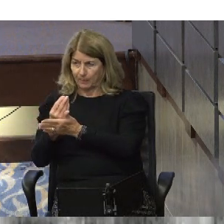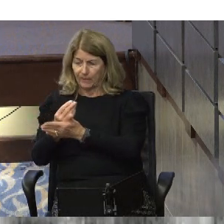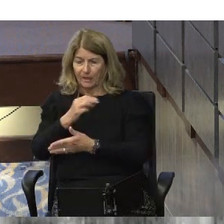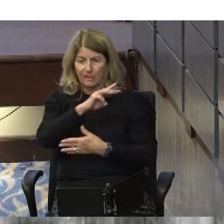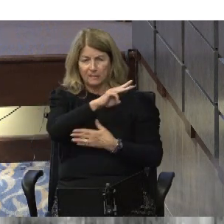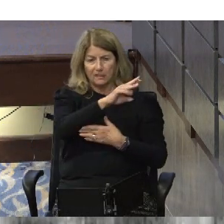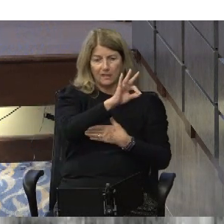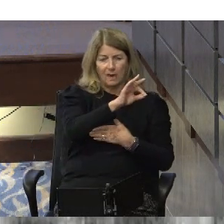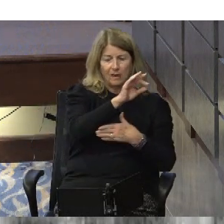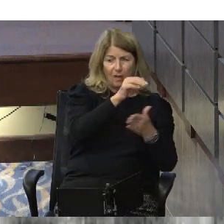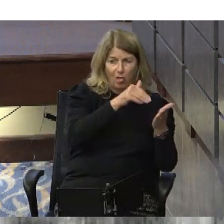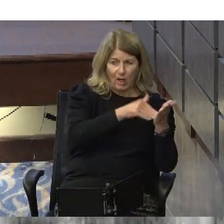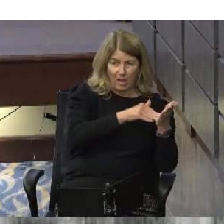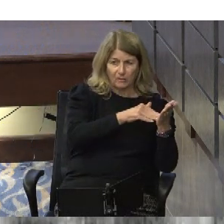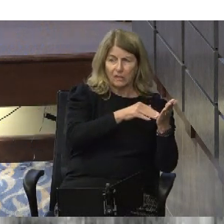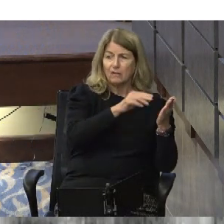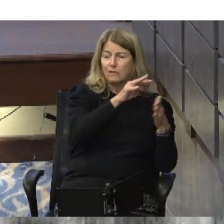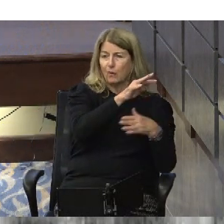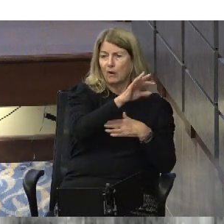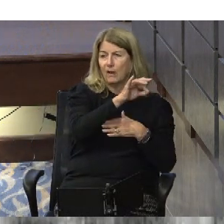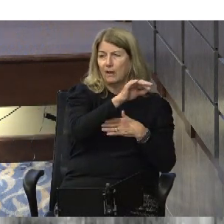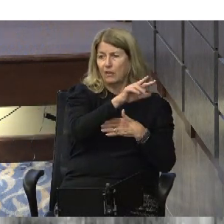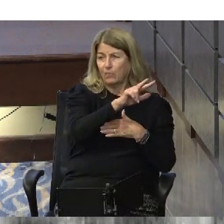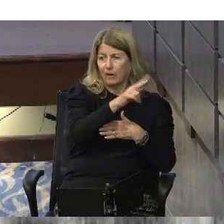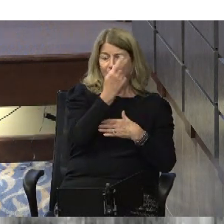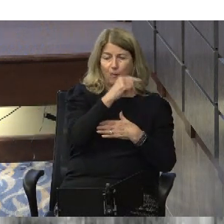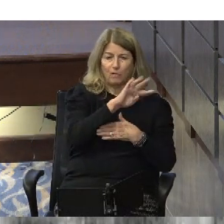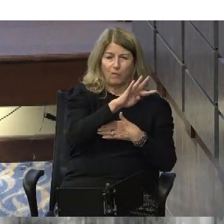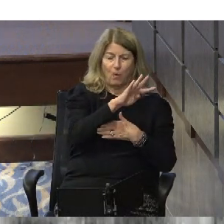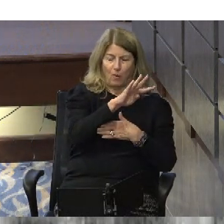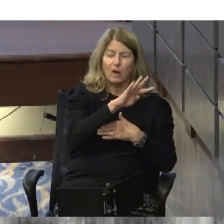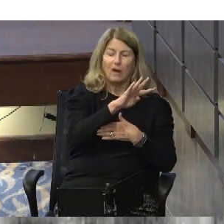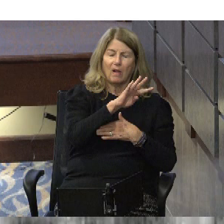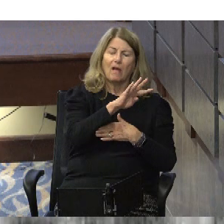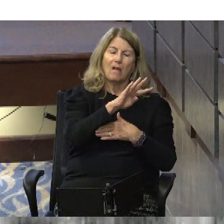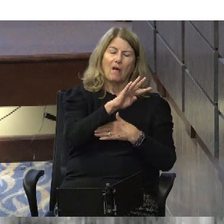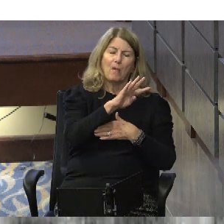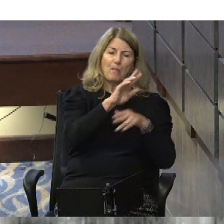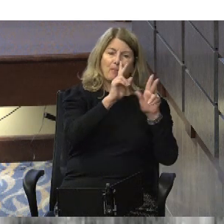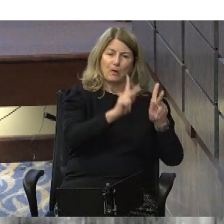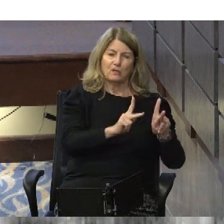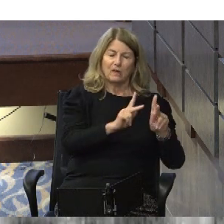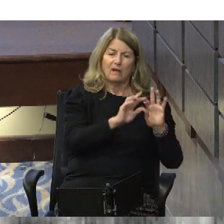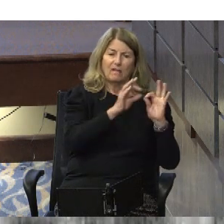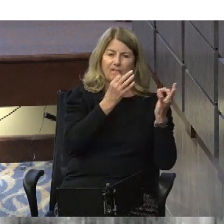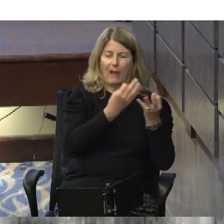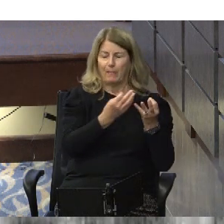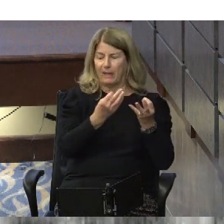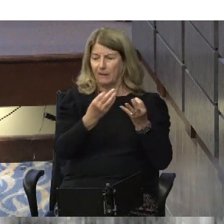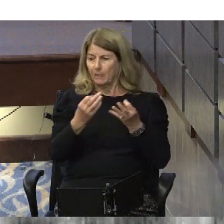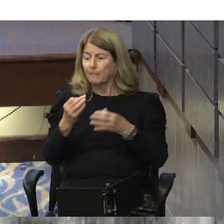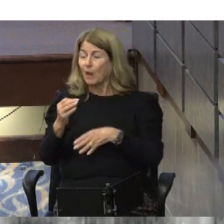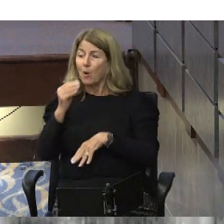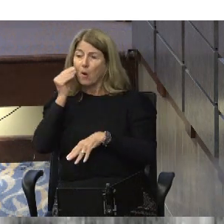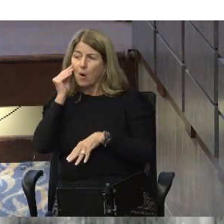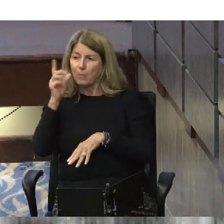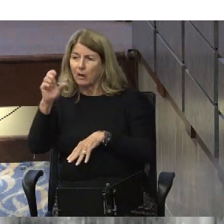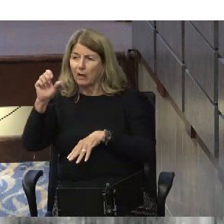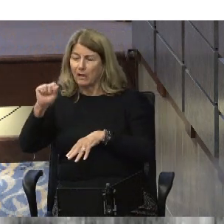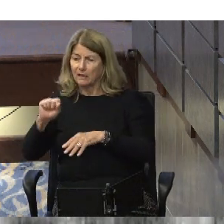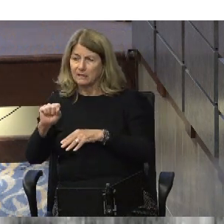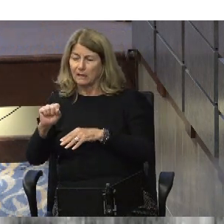$69,833, that's the median income for a four-person family. Extremely low income or at risk of homelessness is an annual income of